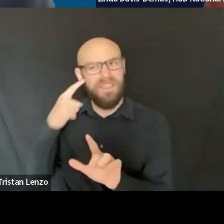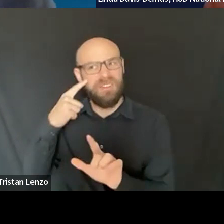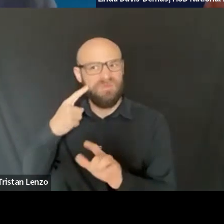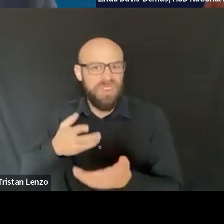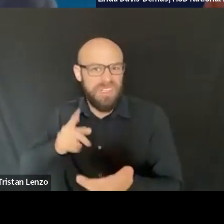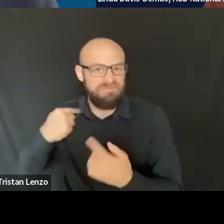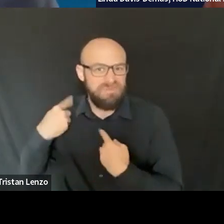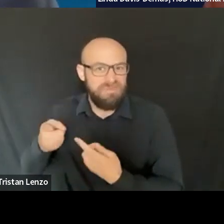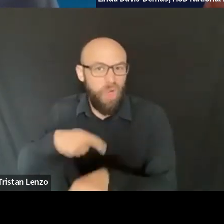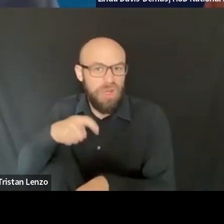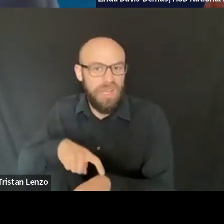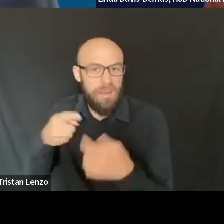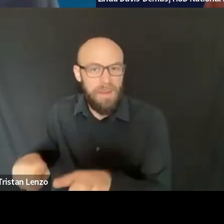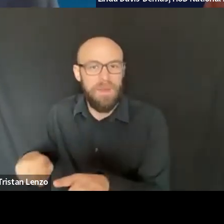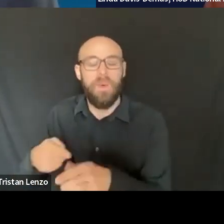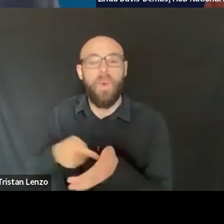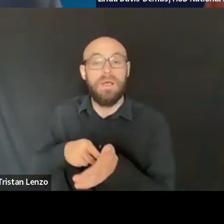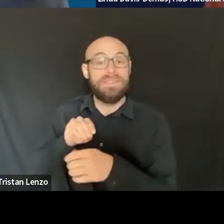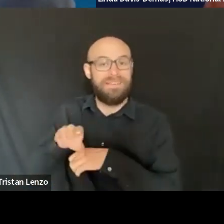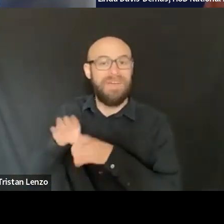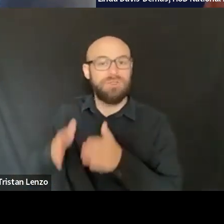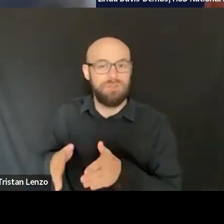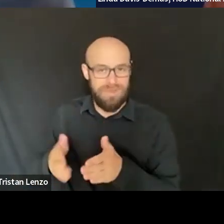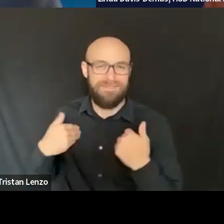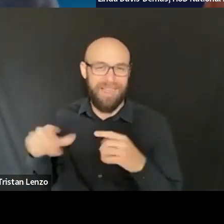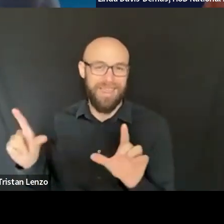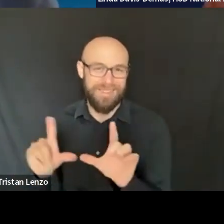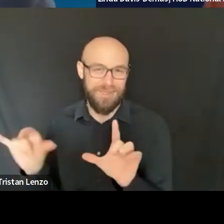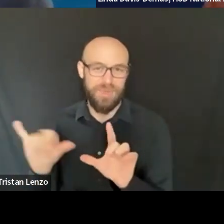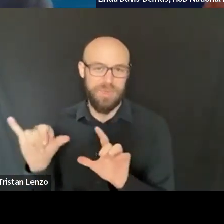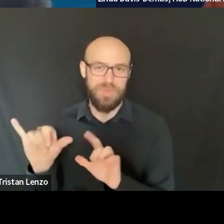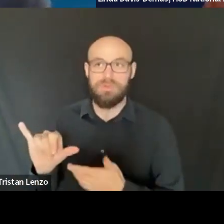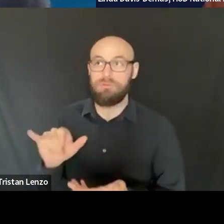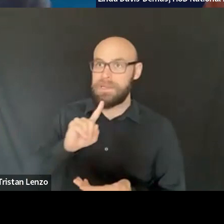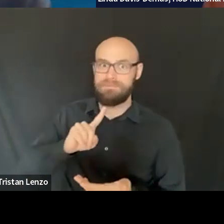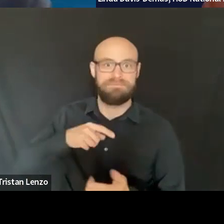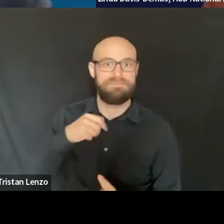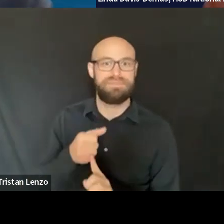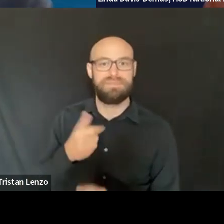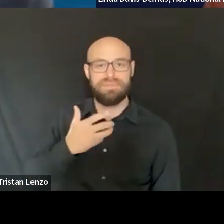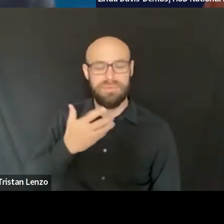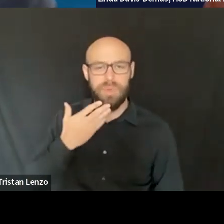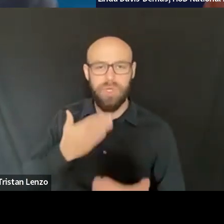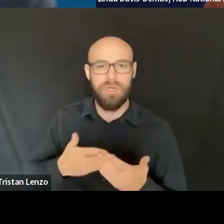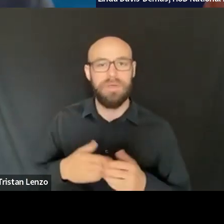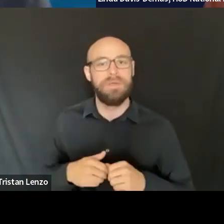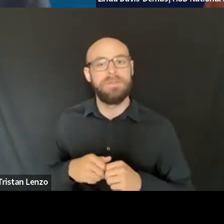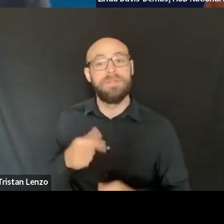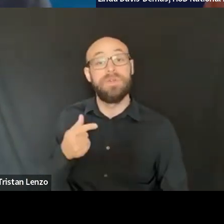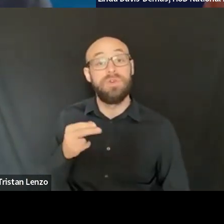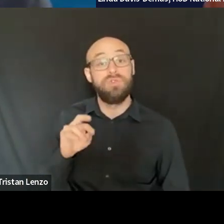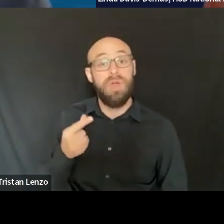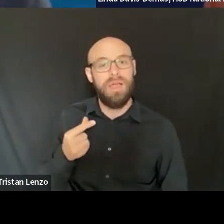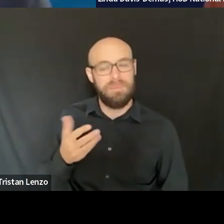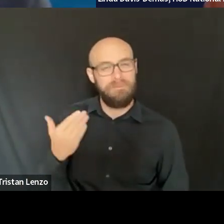our industry to a point that was greatly needed. And I think that Greg touched on a point earlier,